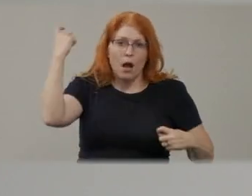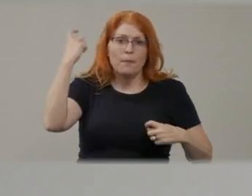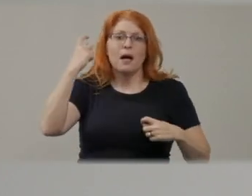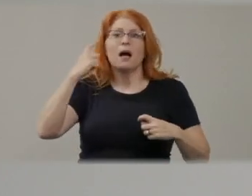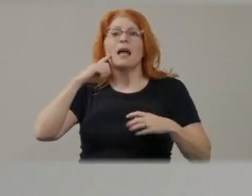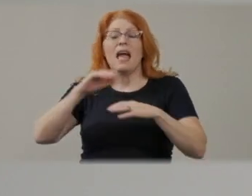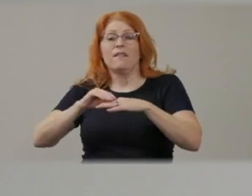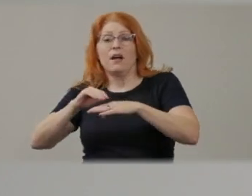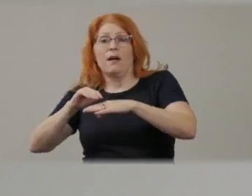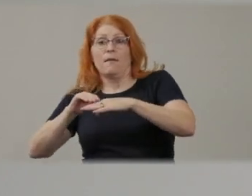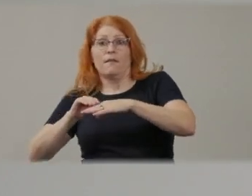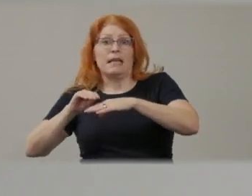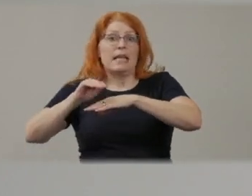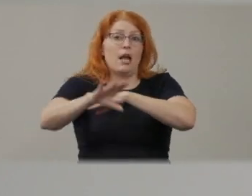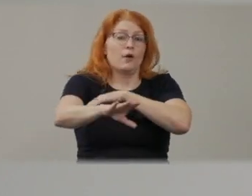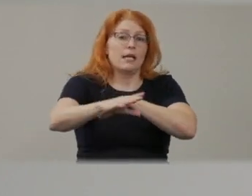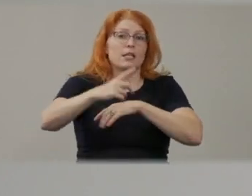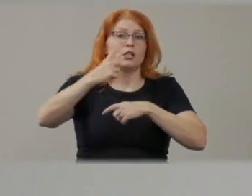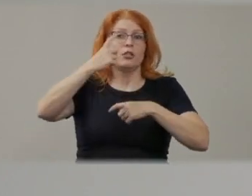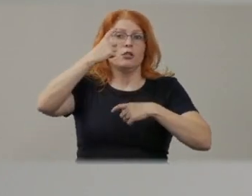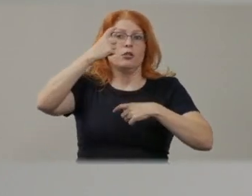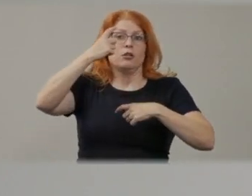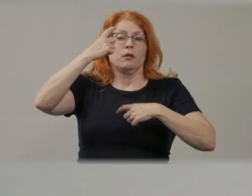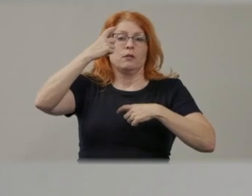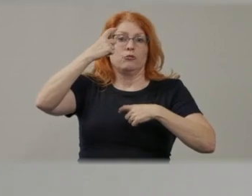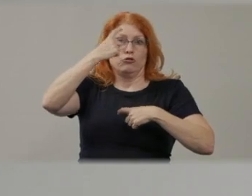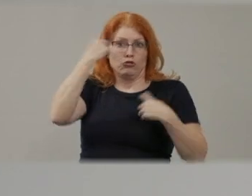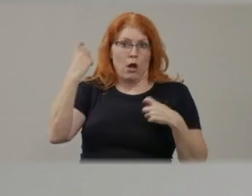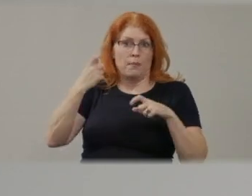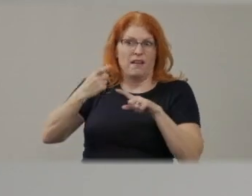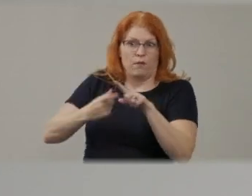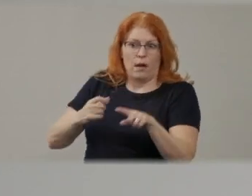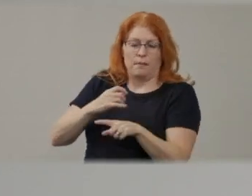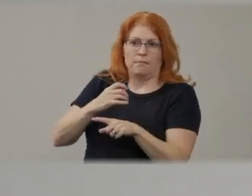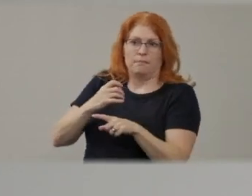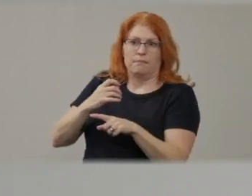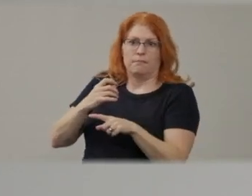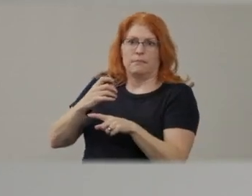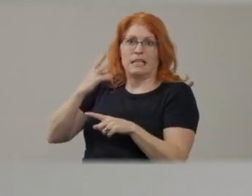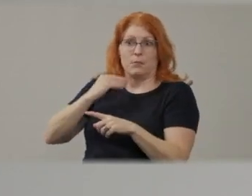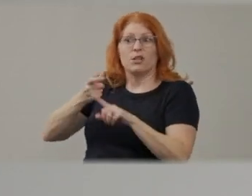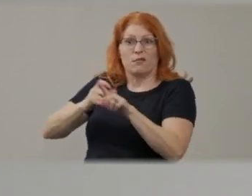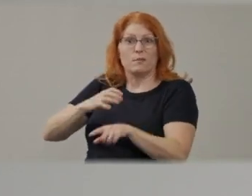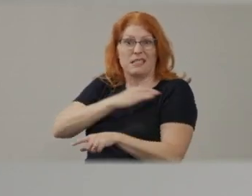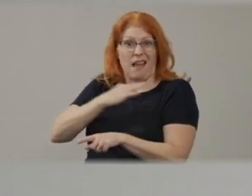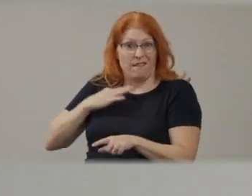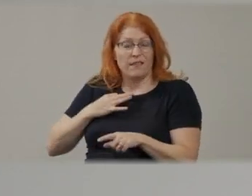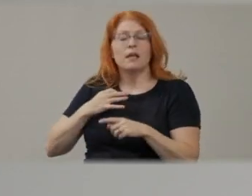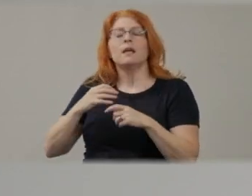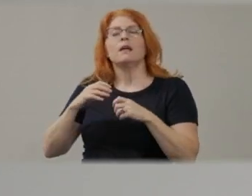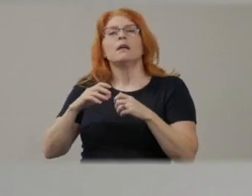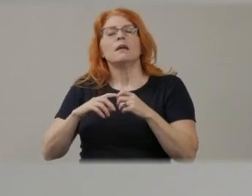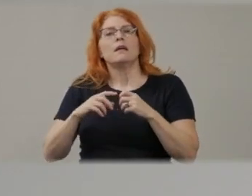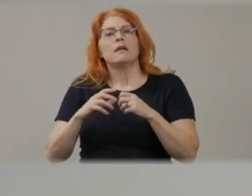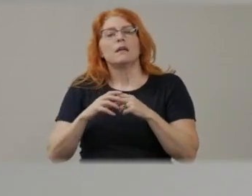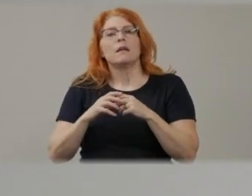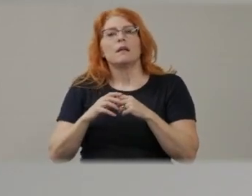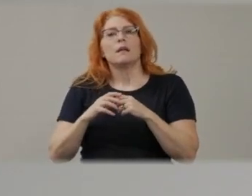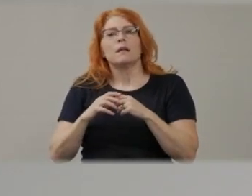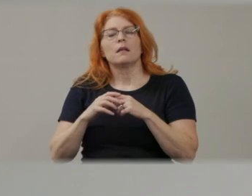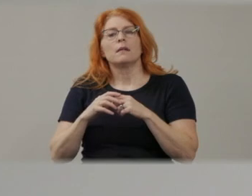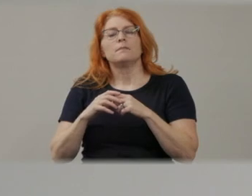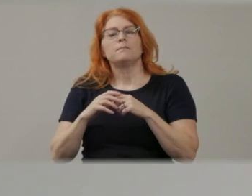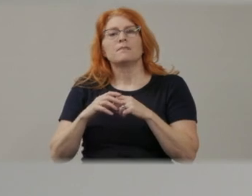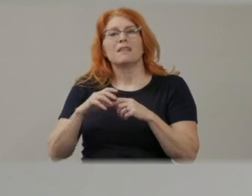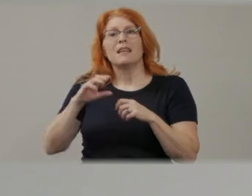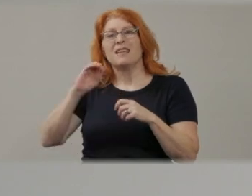trauma that's experienced from our staff. And during, especially again, going back to the pandemic, there were a lot of EAP